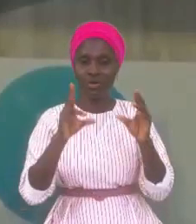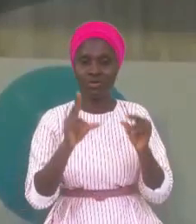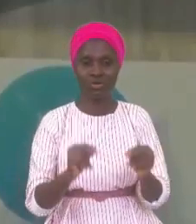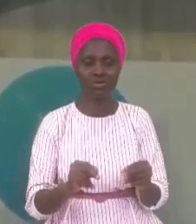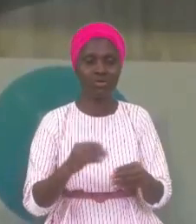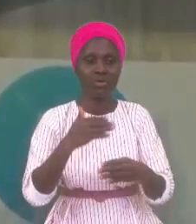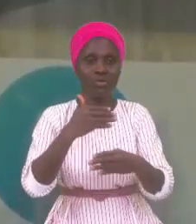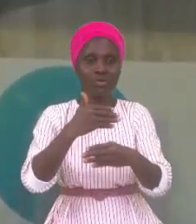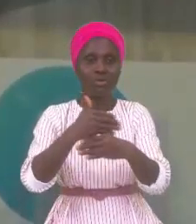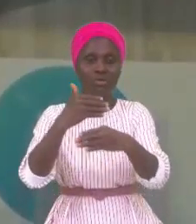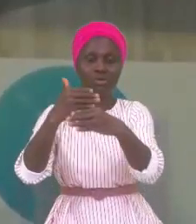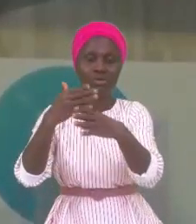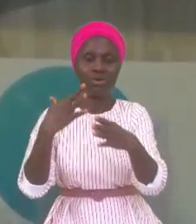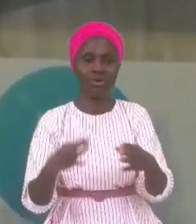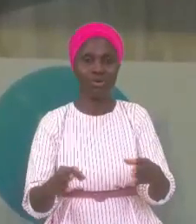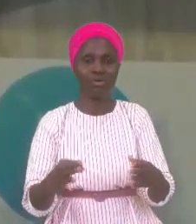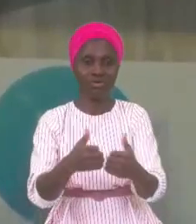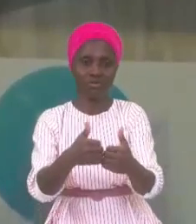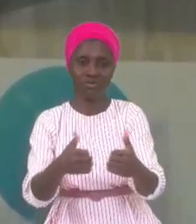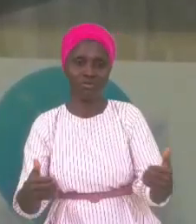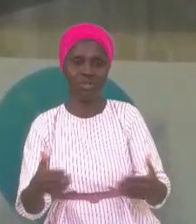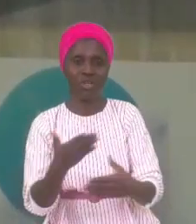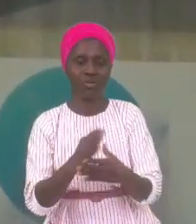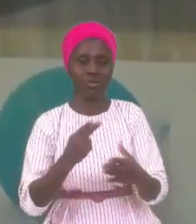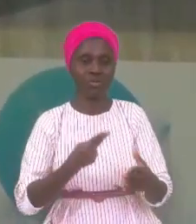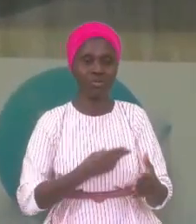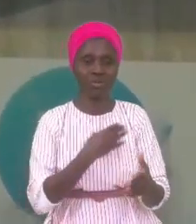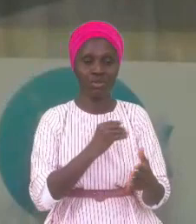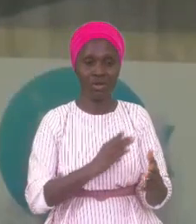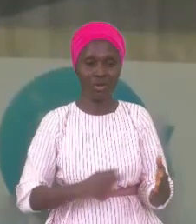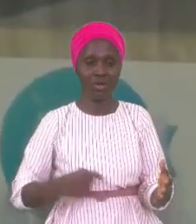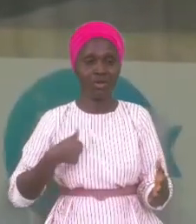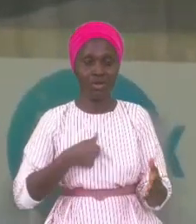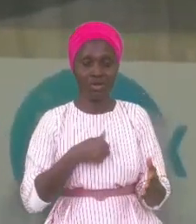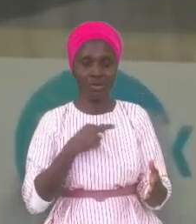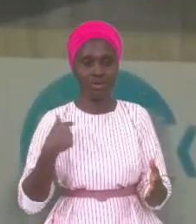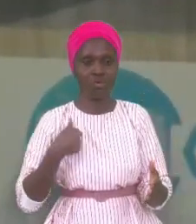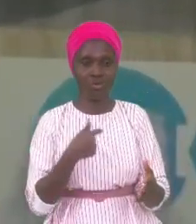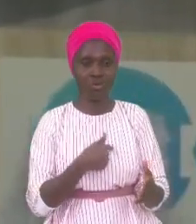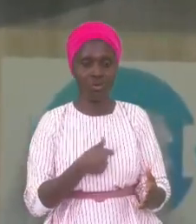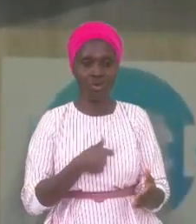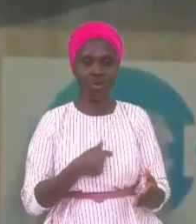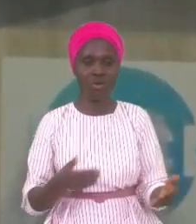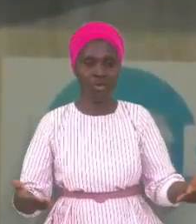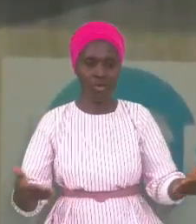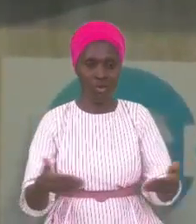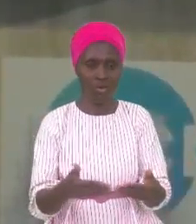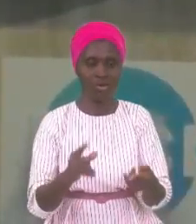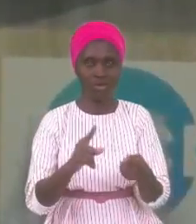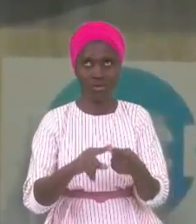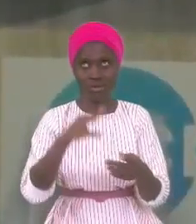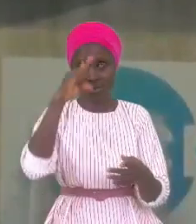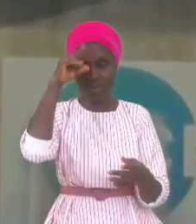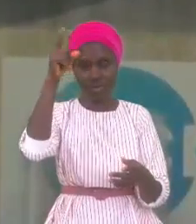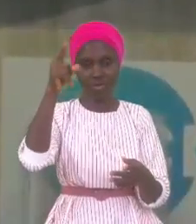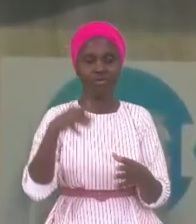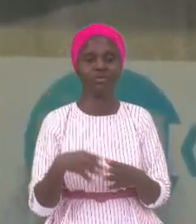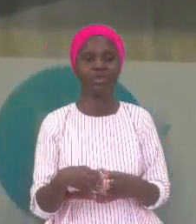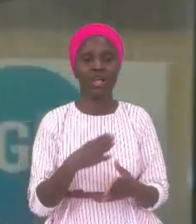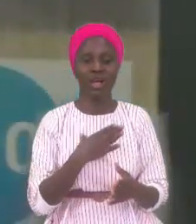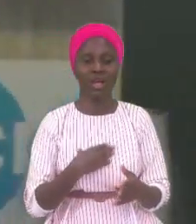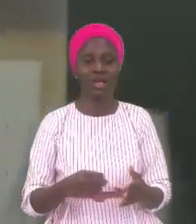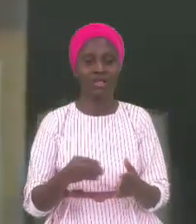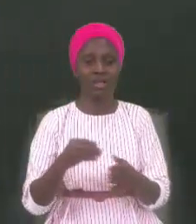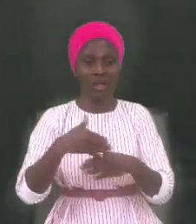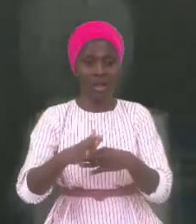sin between us and Christ. We're reconciled unto him, and then after we're reconciled unto him, he now